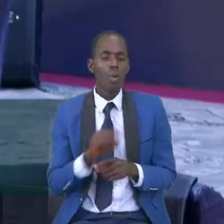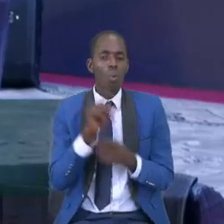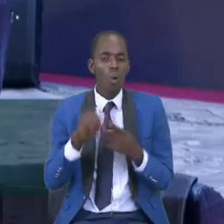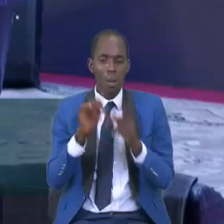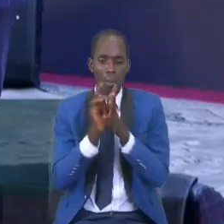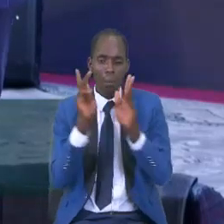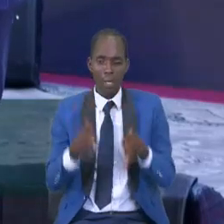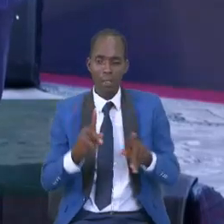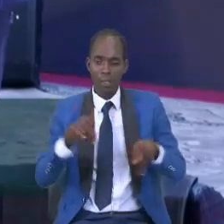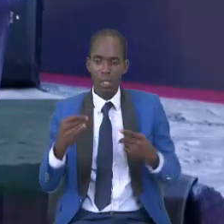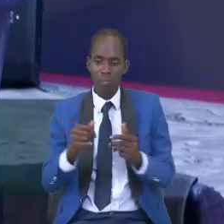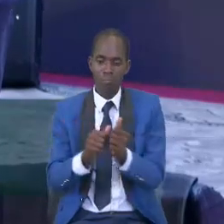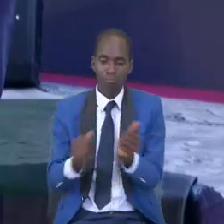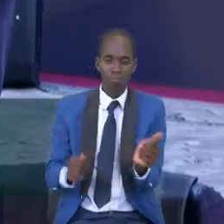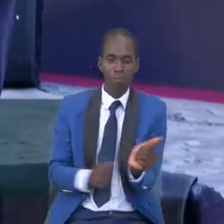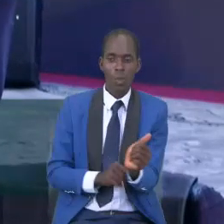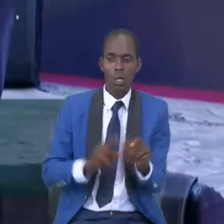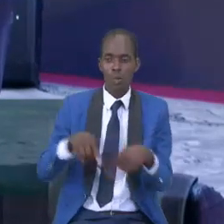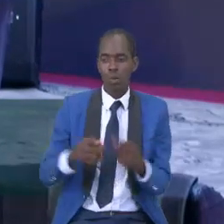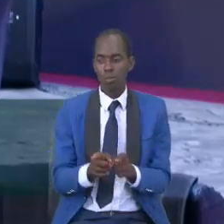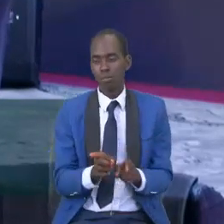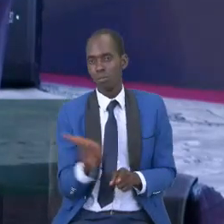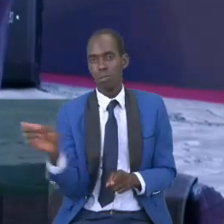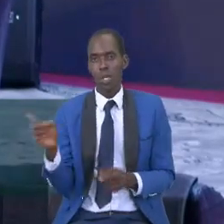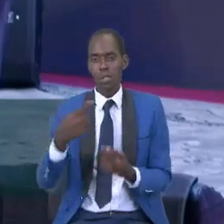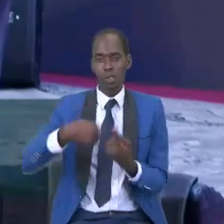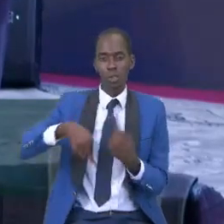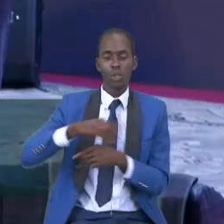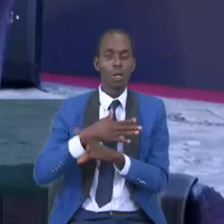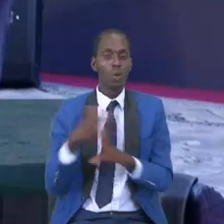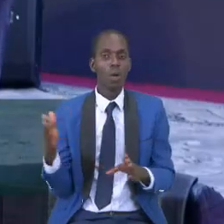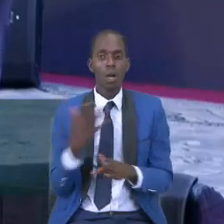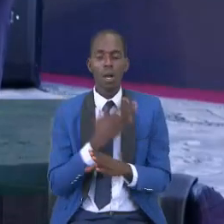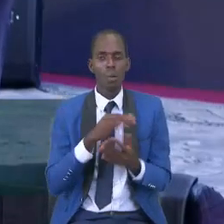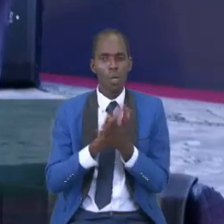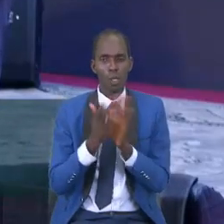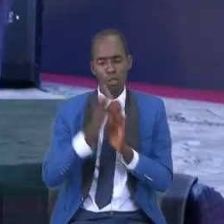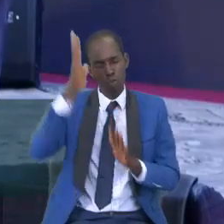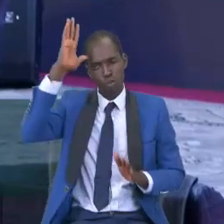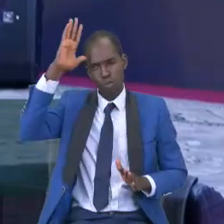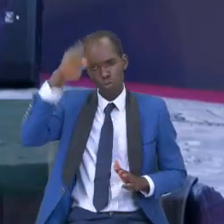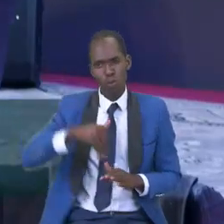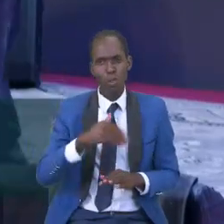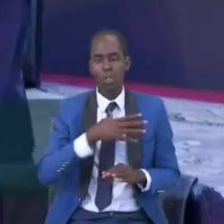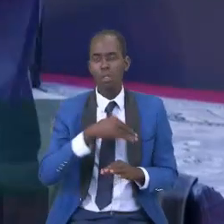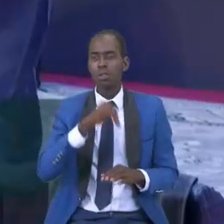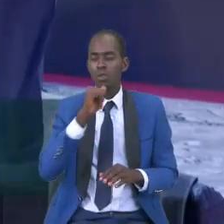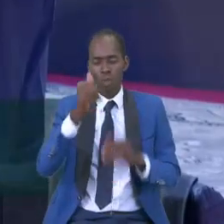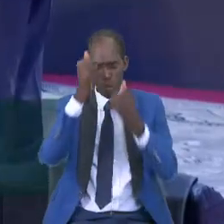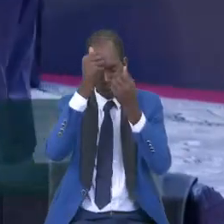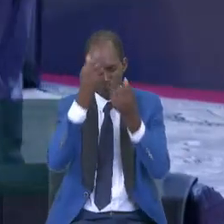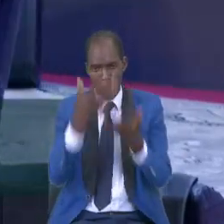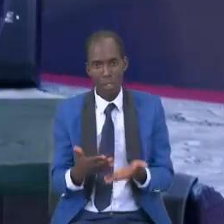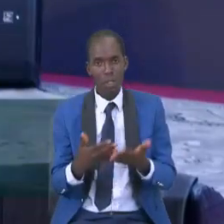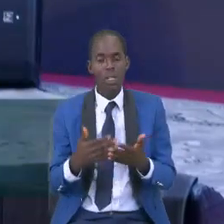and becomes a Jonah, rebellious, and also resisting the will of God, when